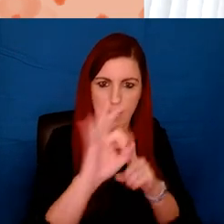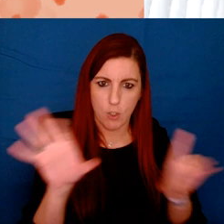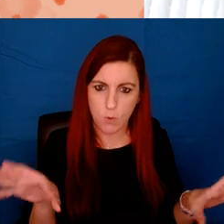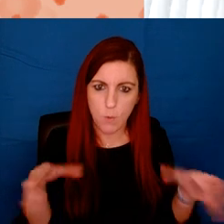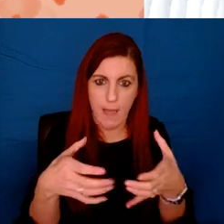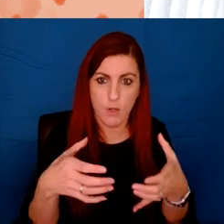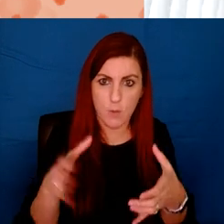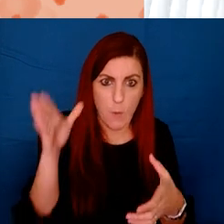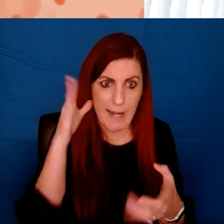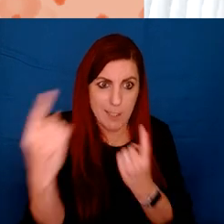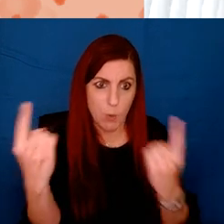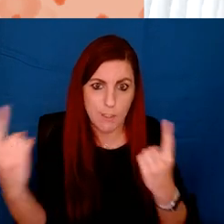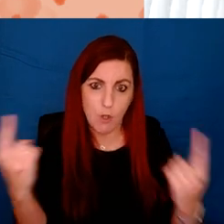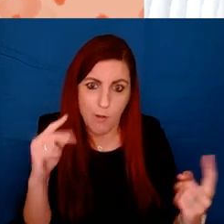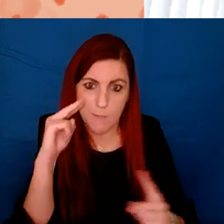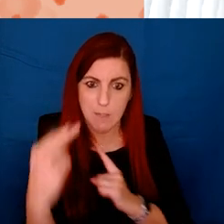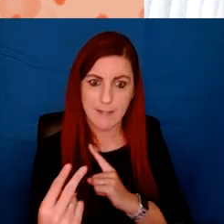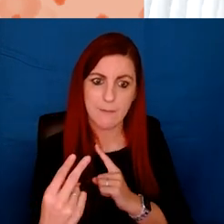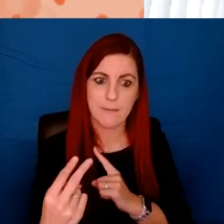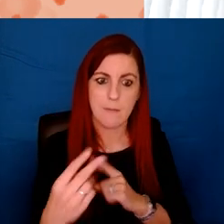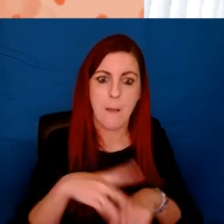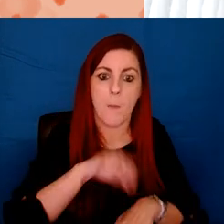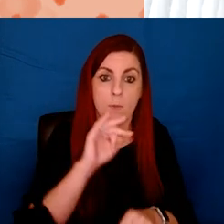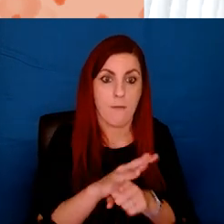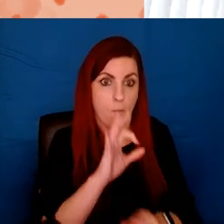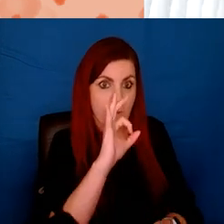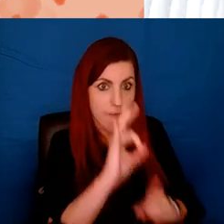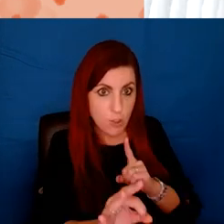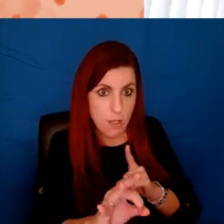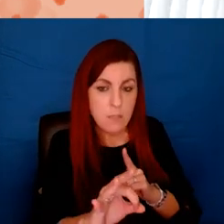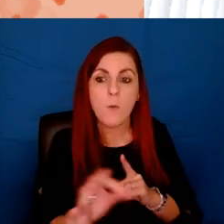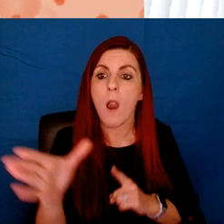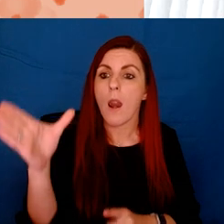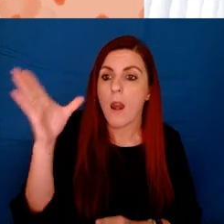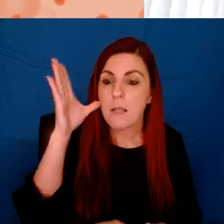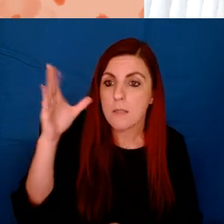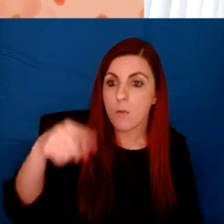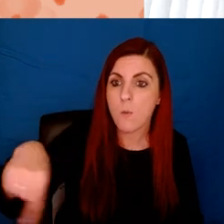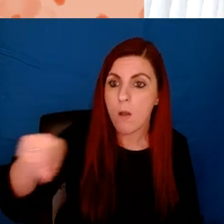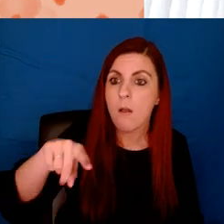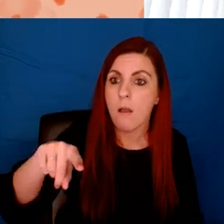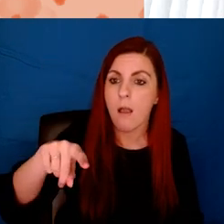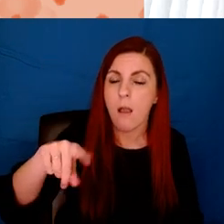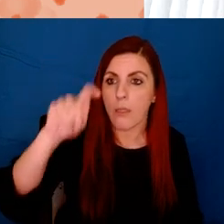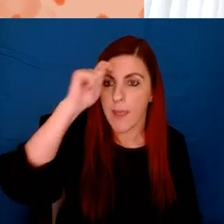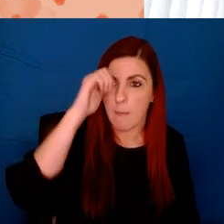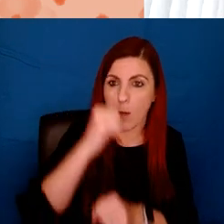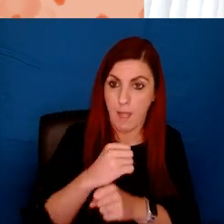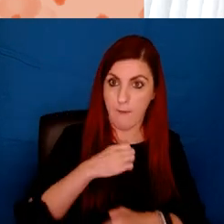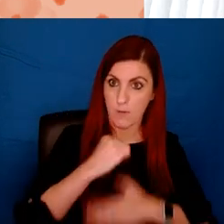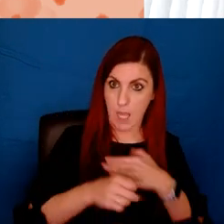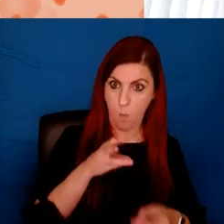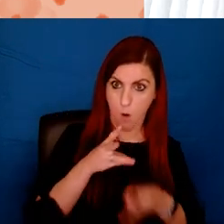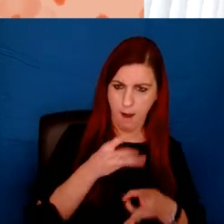professionals, just to hear each other's perspectives, and mostly for professionals to hear how, you know, when they go about their day-to-day work,